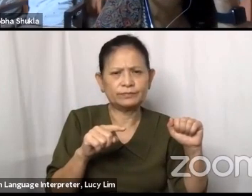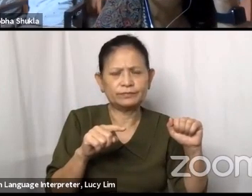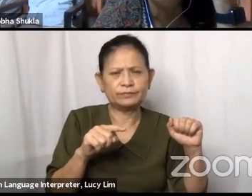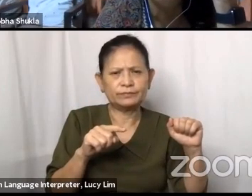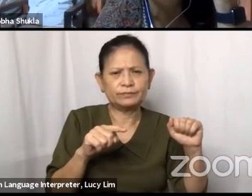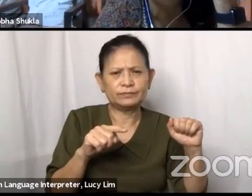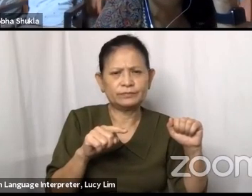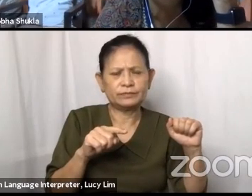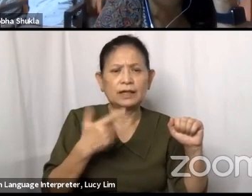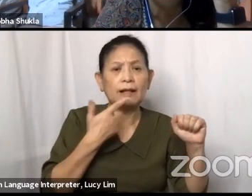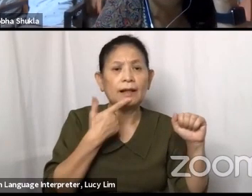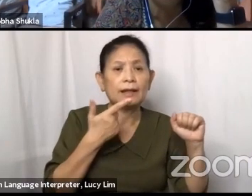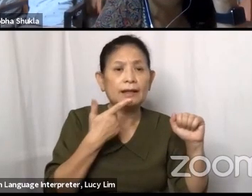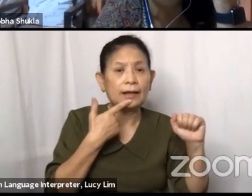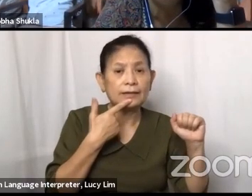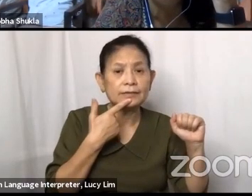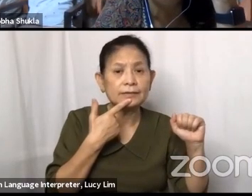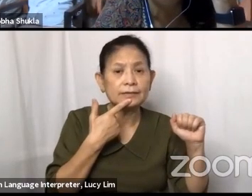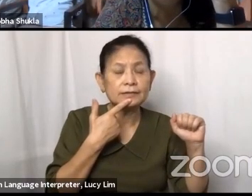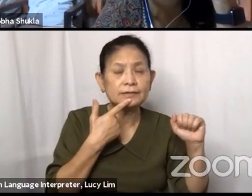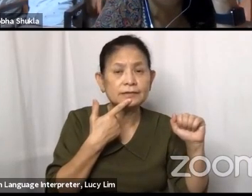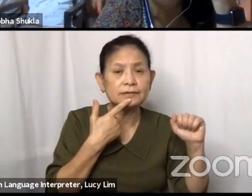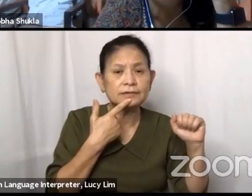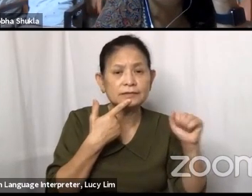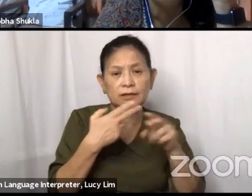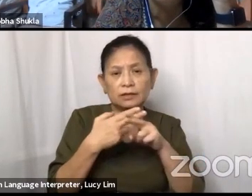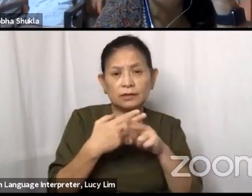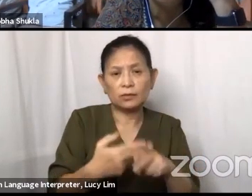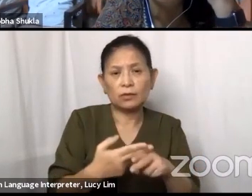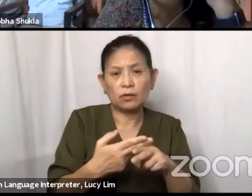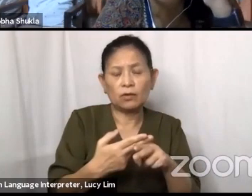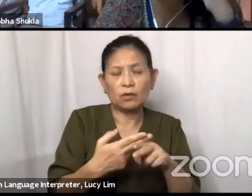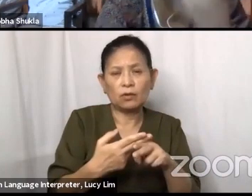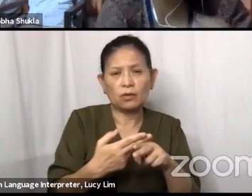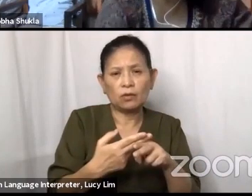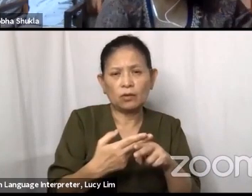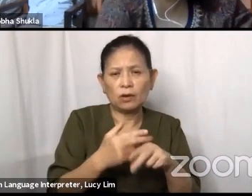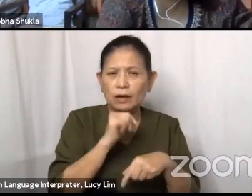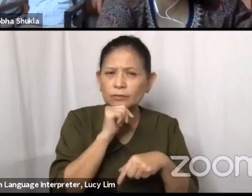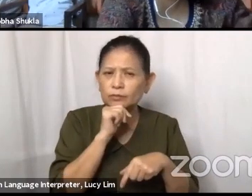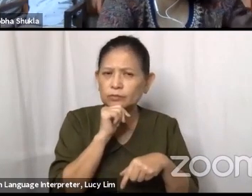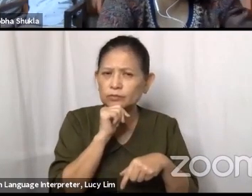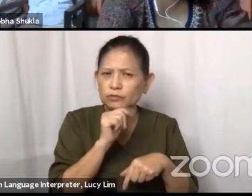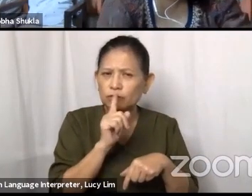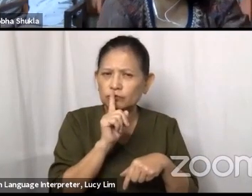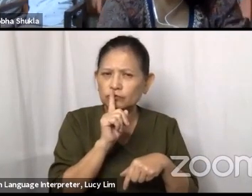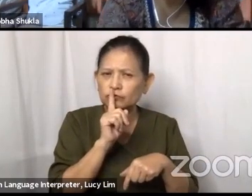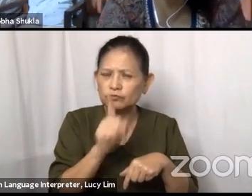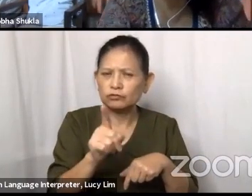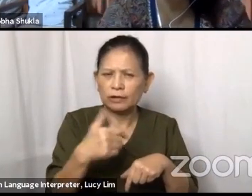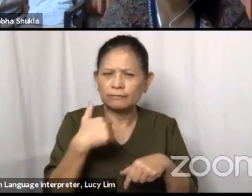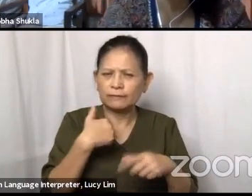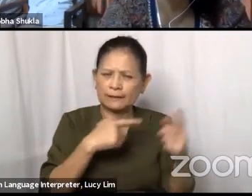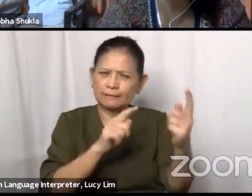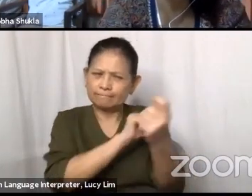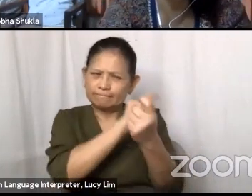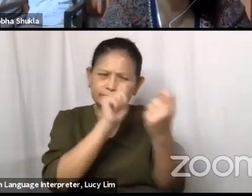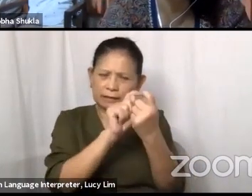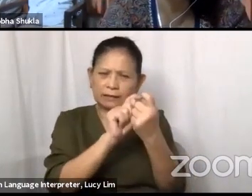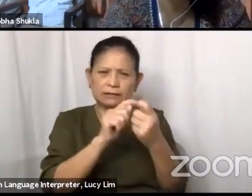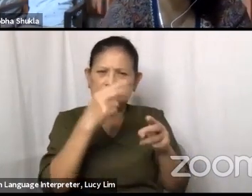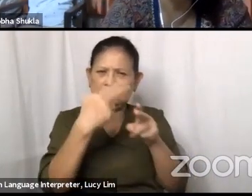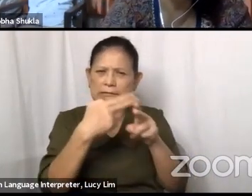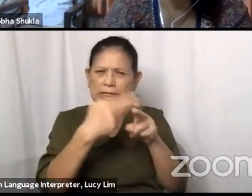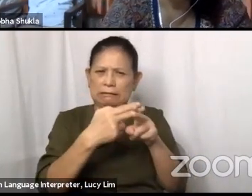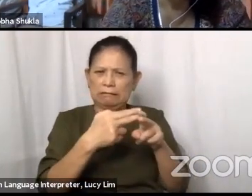the lesbian, we call it, I don't think we have a very specific term for lesbian,